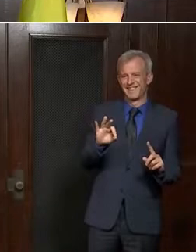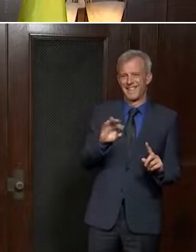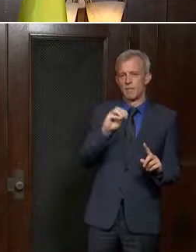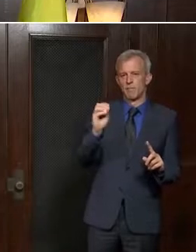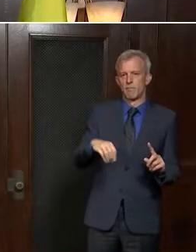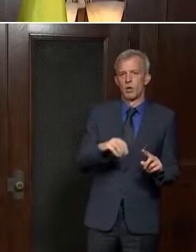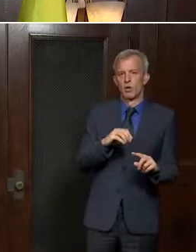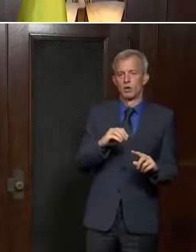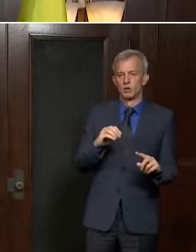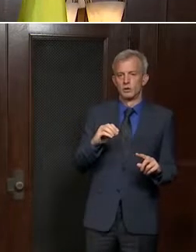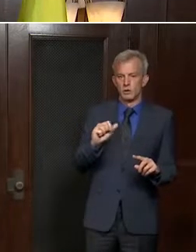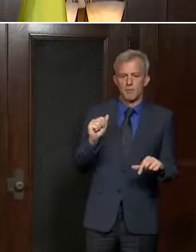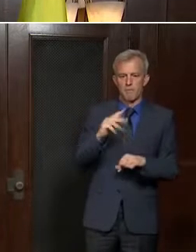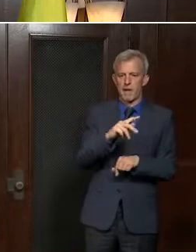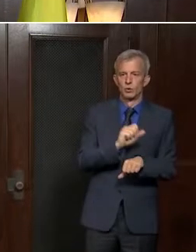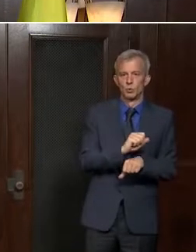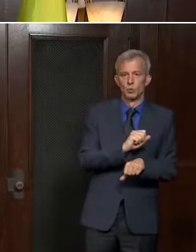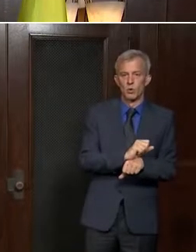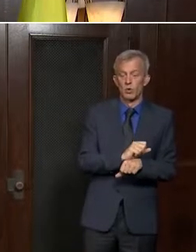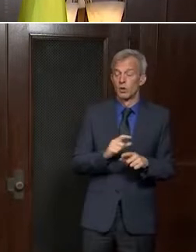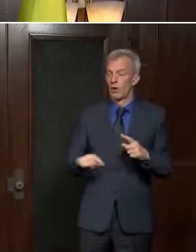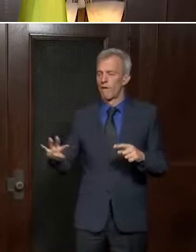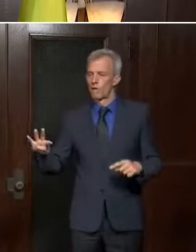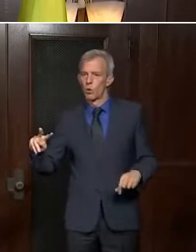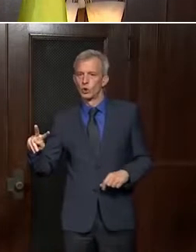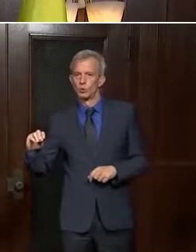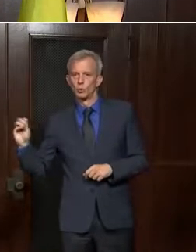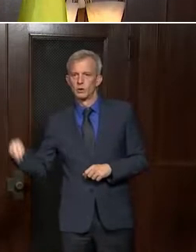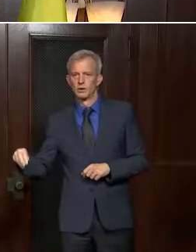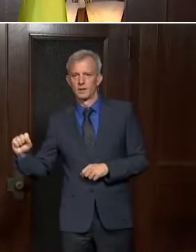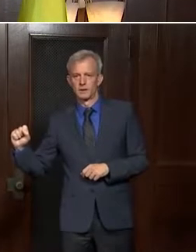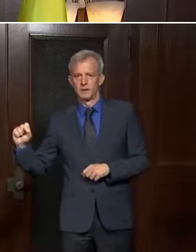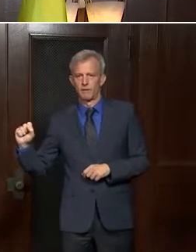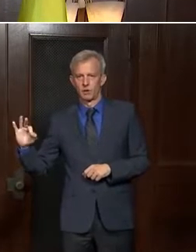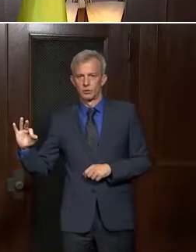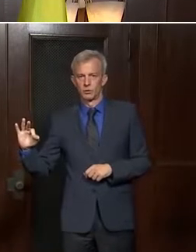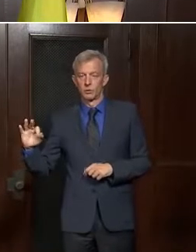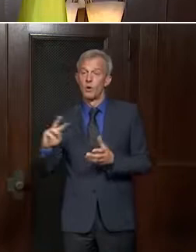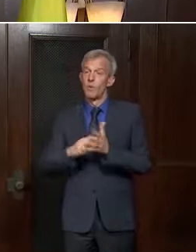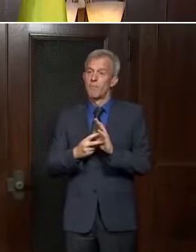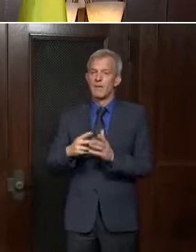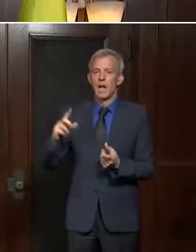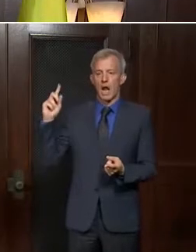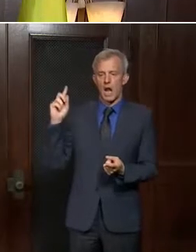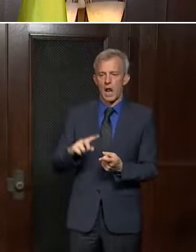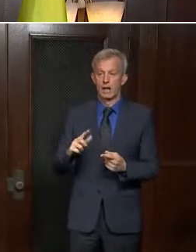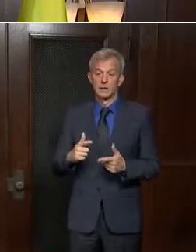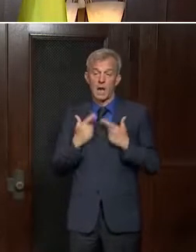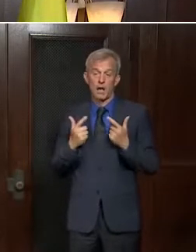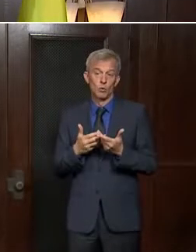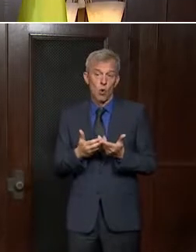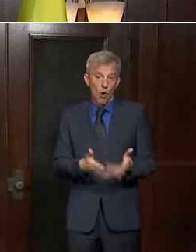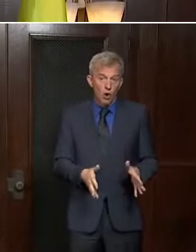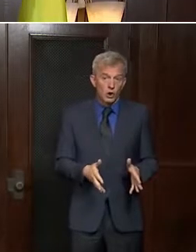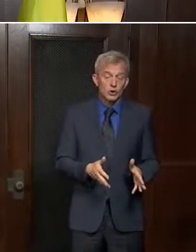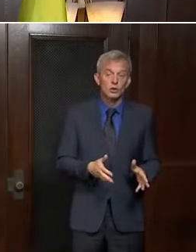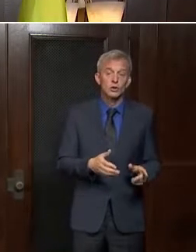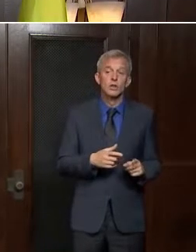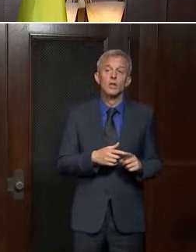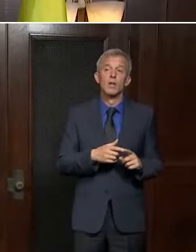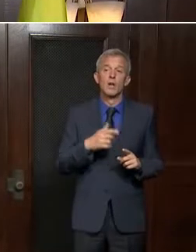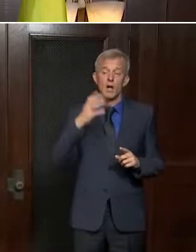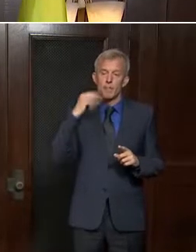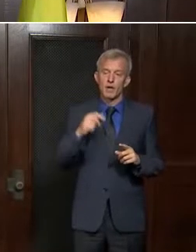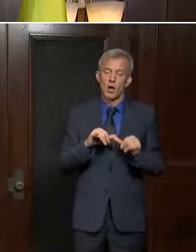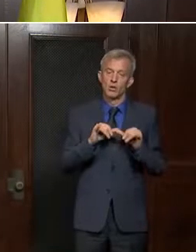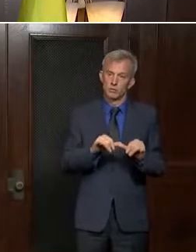gains, compared to 42% employment gain in San Francisco. In other words, less lives were lost, and by staying in